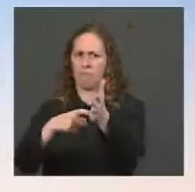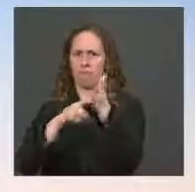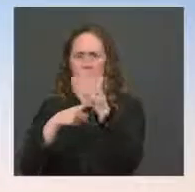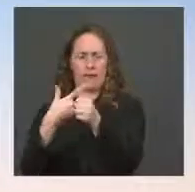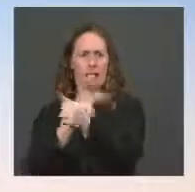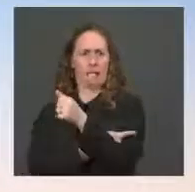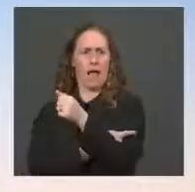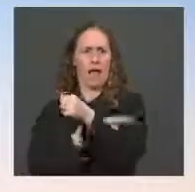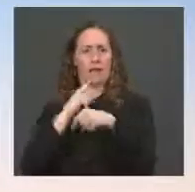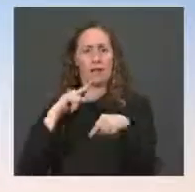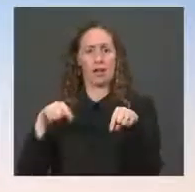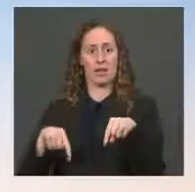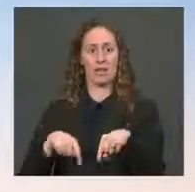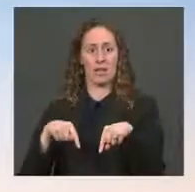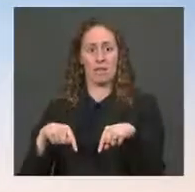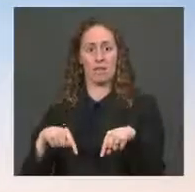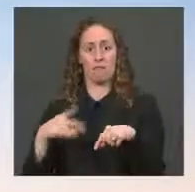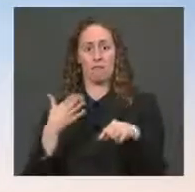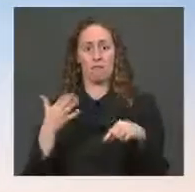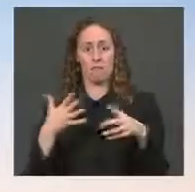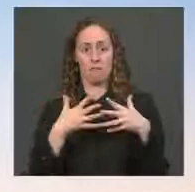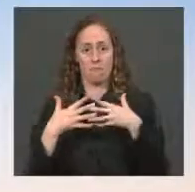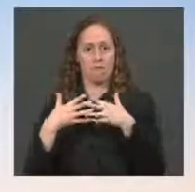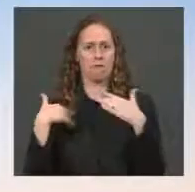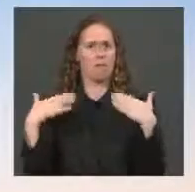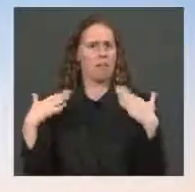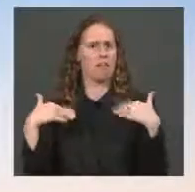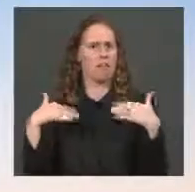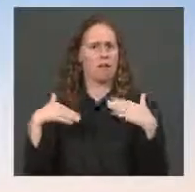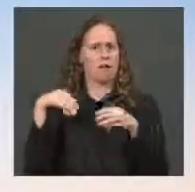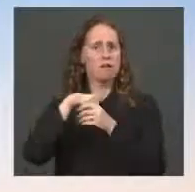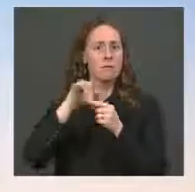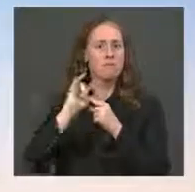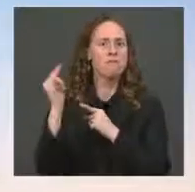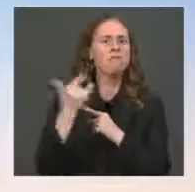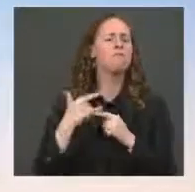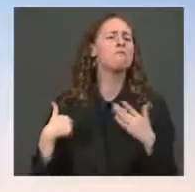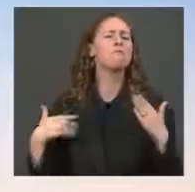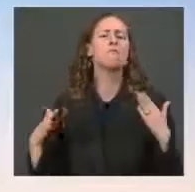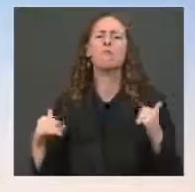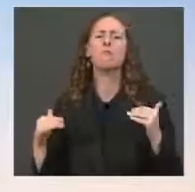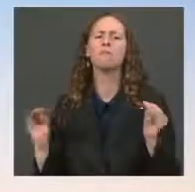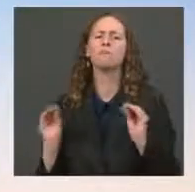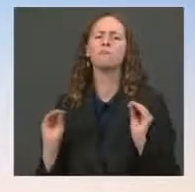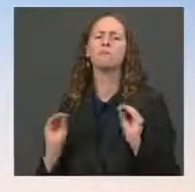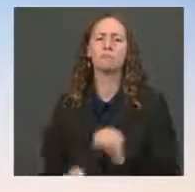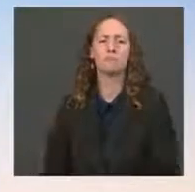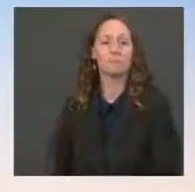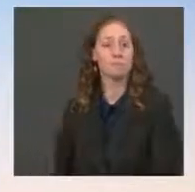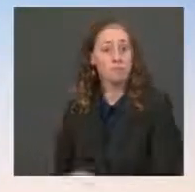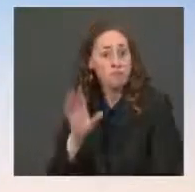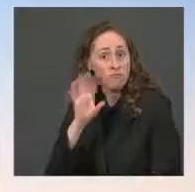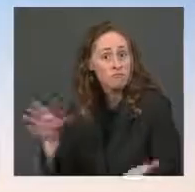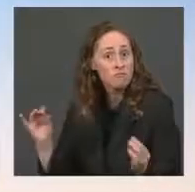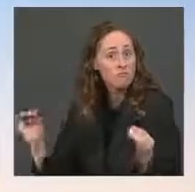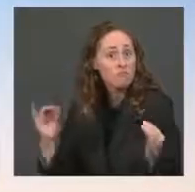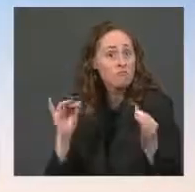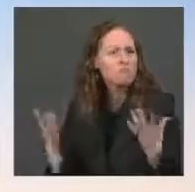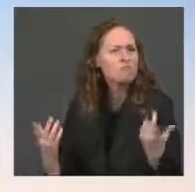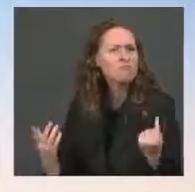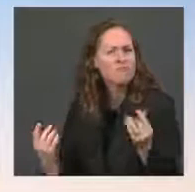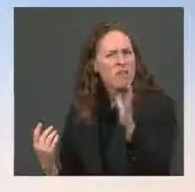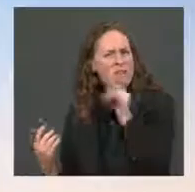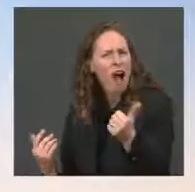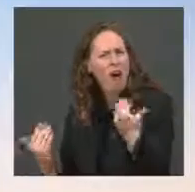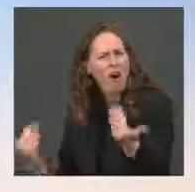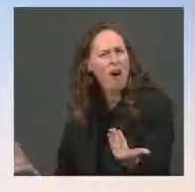No, we have not. But does he support that? Is it under discussion? Has it been under discussion at any point? And if not, why not? Well, again, there's always a